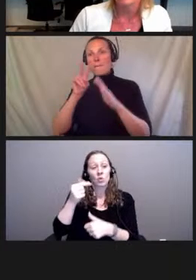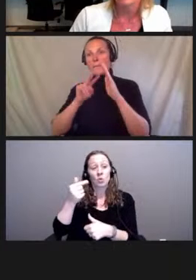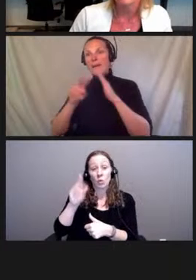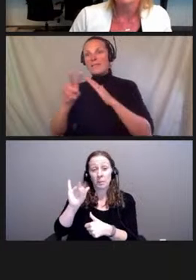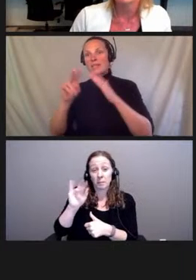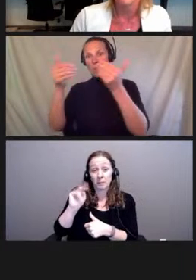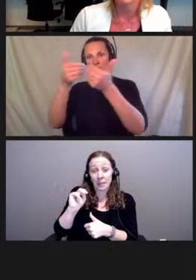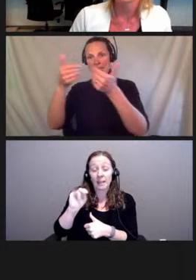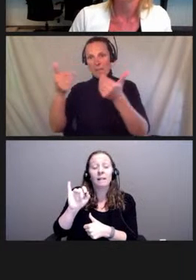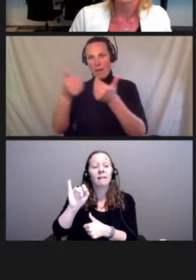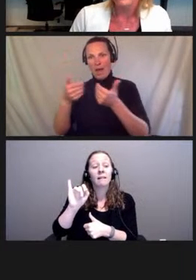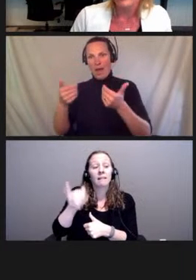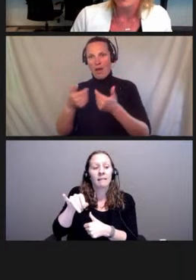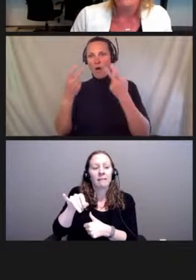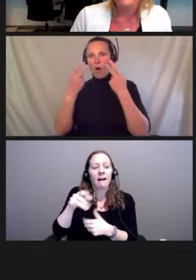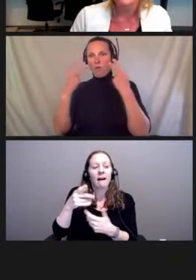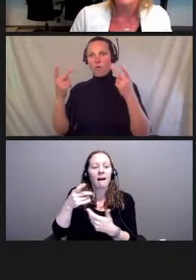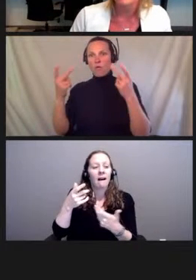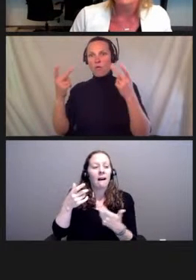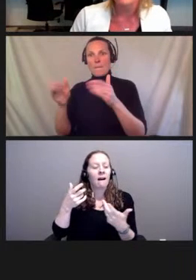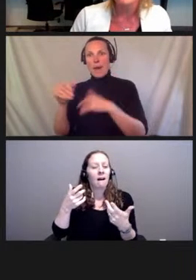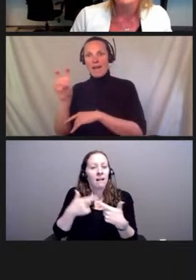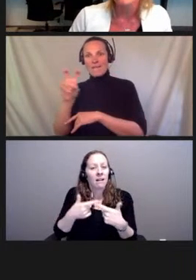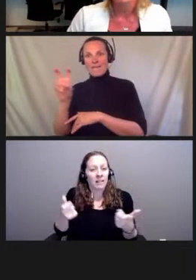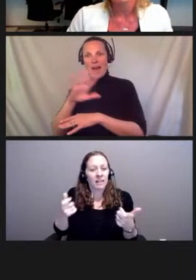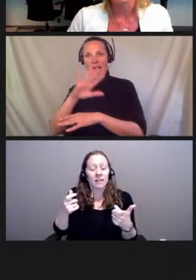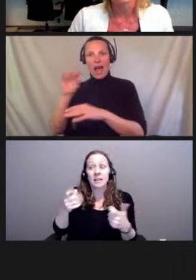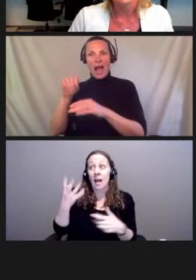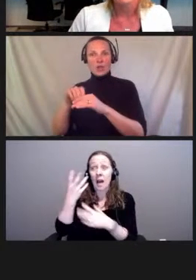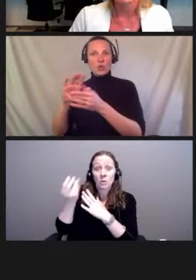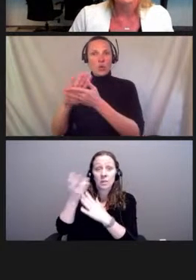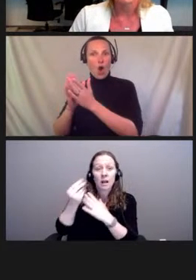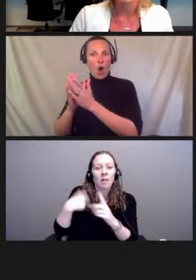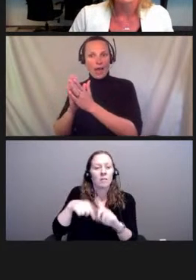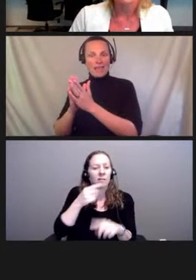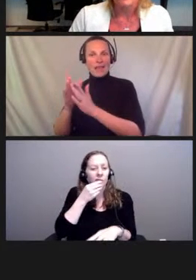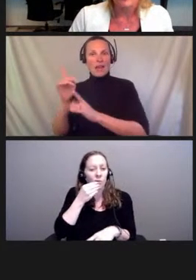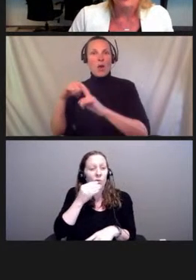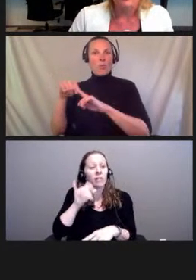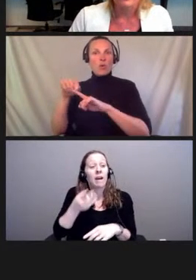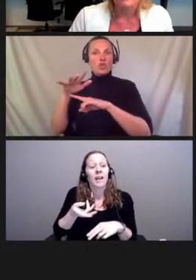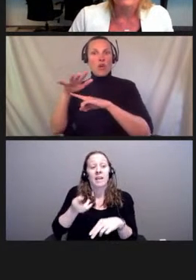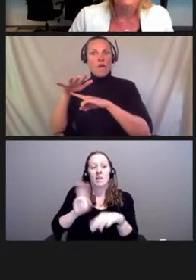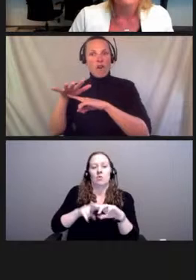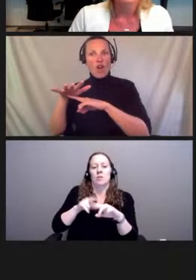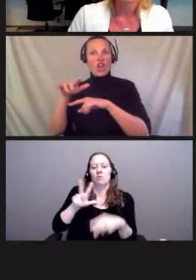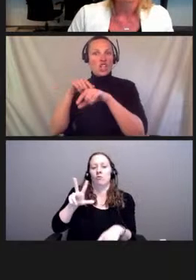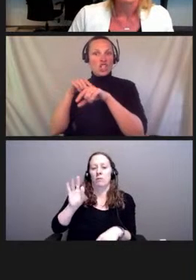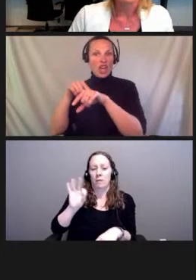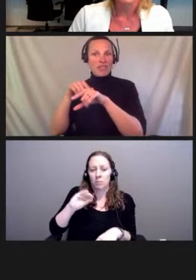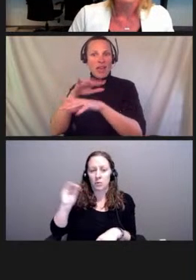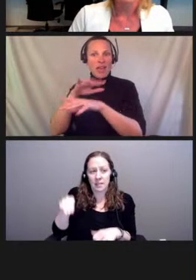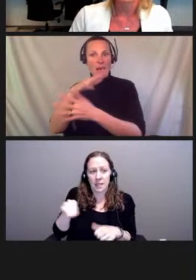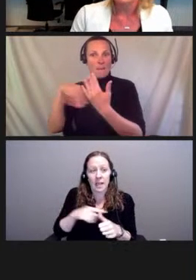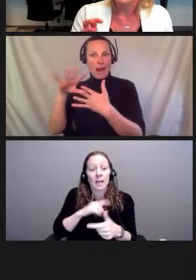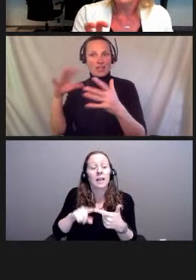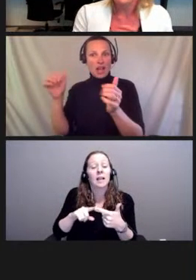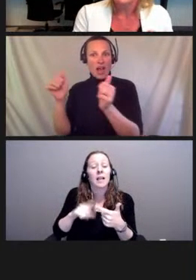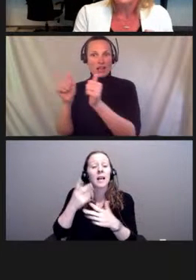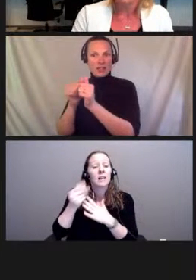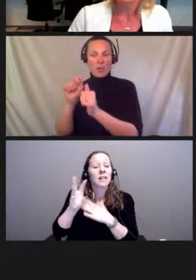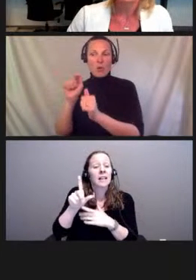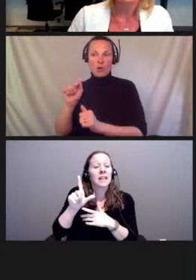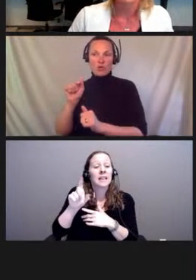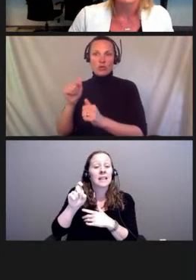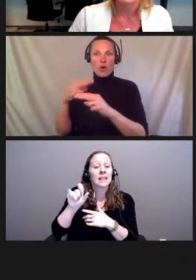and and commingled leaf and yard waste, is projected to increase by 39%. Leaf and yard waste that is